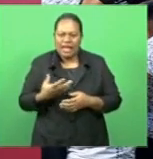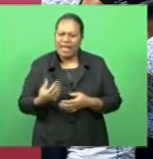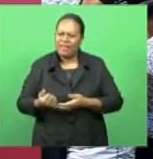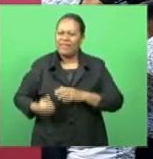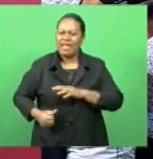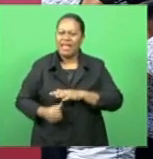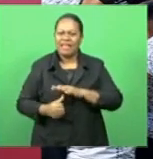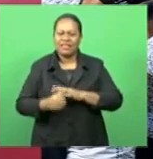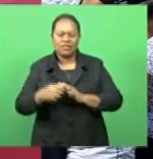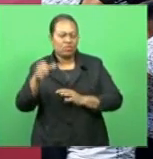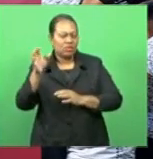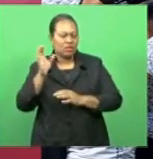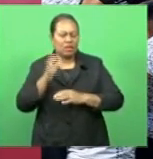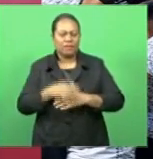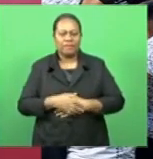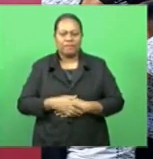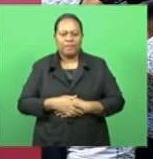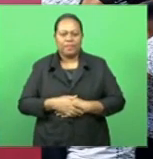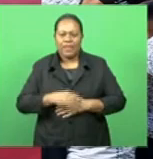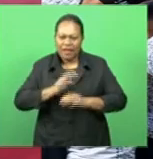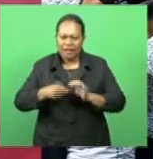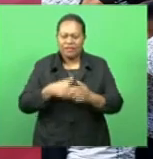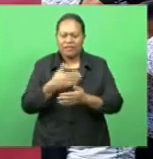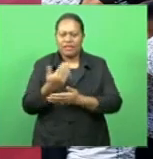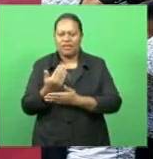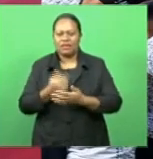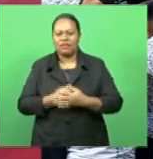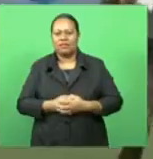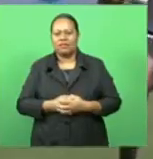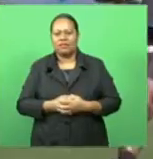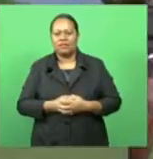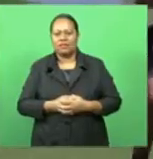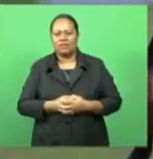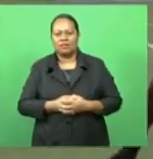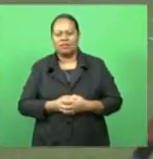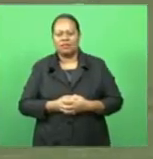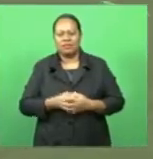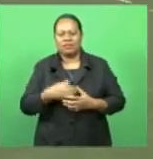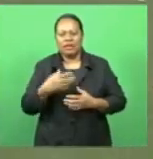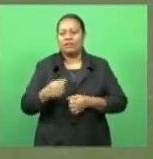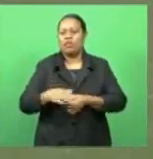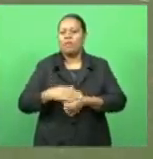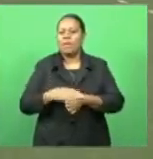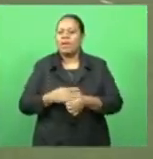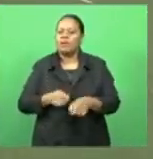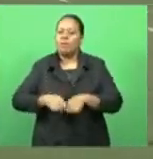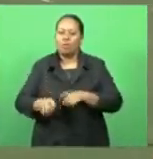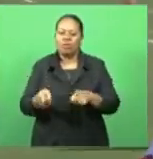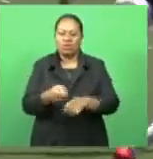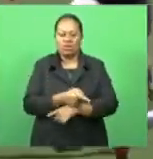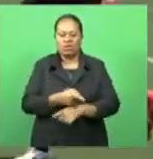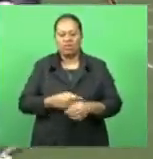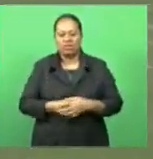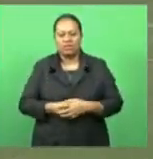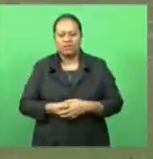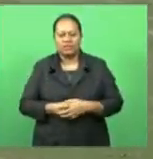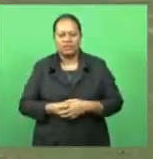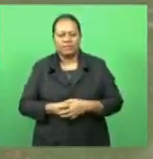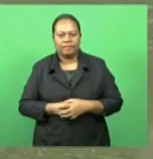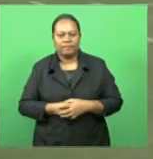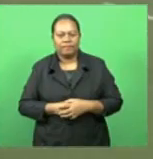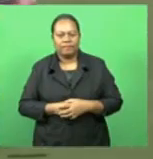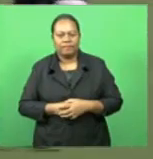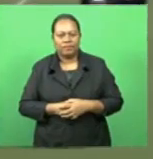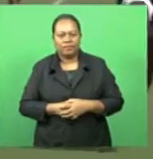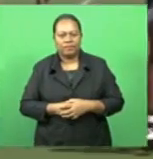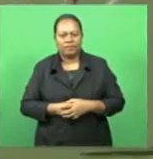to here and are with us daily, because ultimately that's where you can make the most change. You know, we've done it time and time again